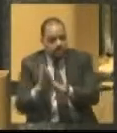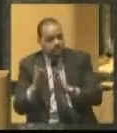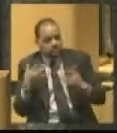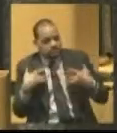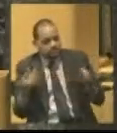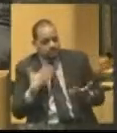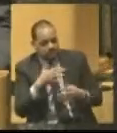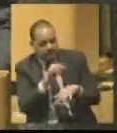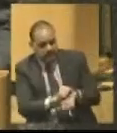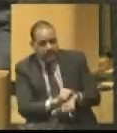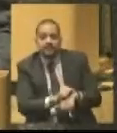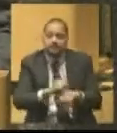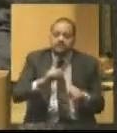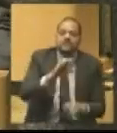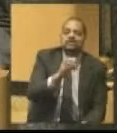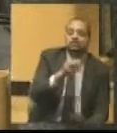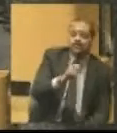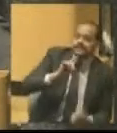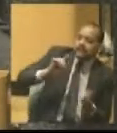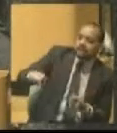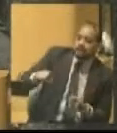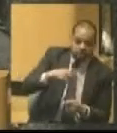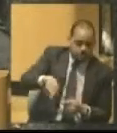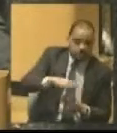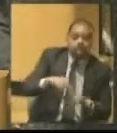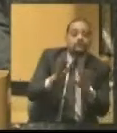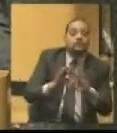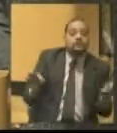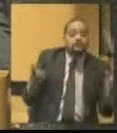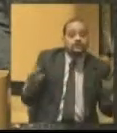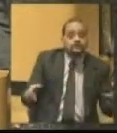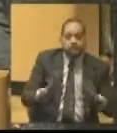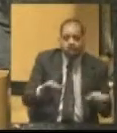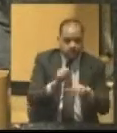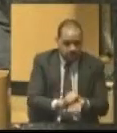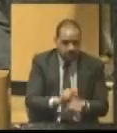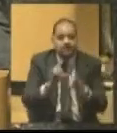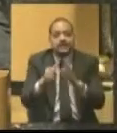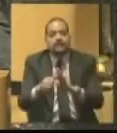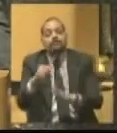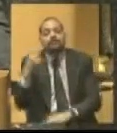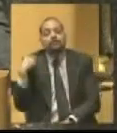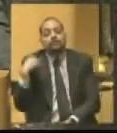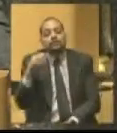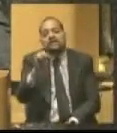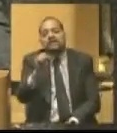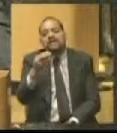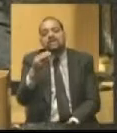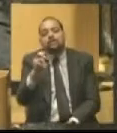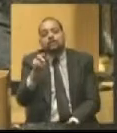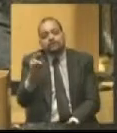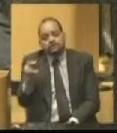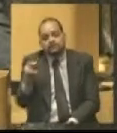are free," Chase told him. To General Sherman, making the same declaration later in 1862, "They are